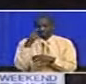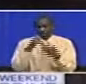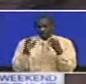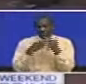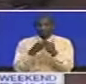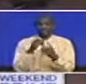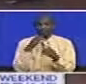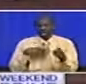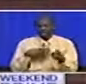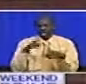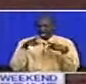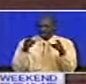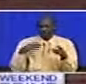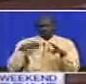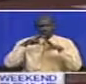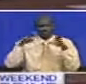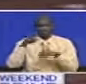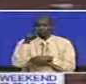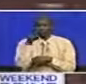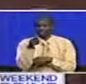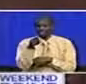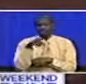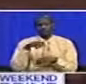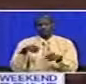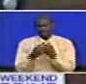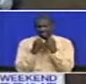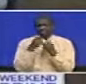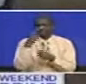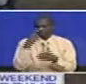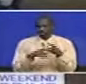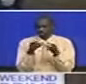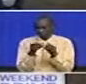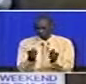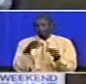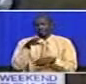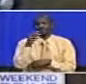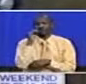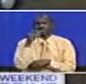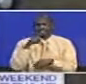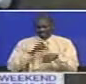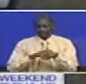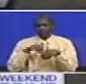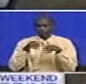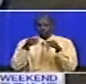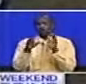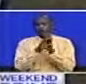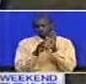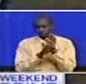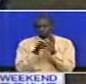residents to allow for investigations to take place, saying the solution will be found as per the